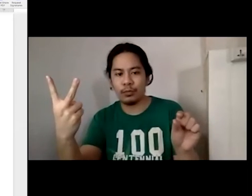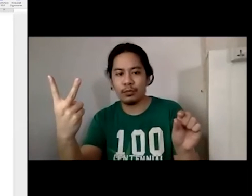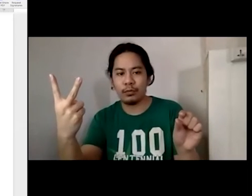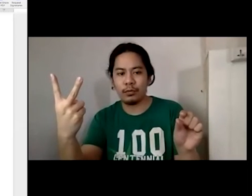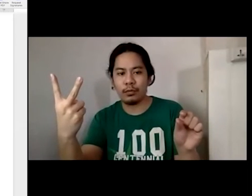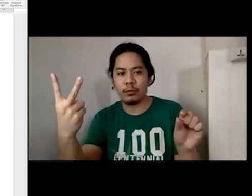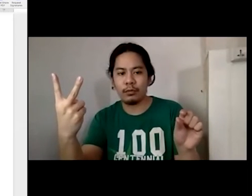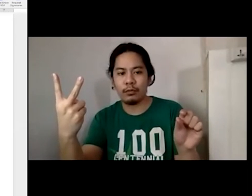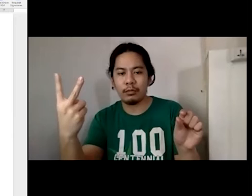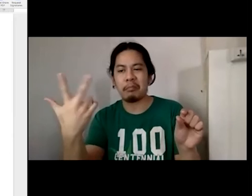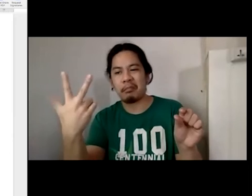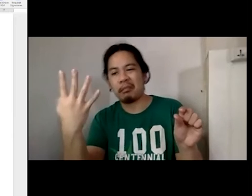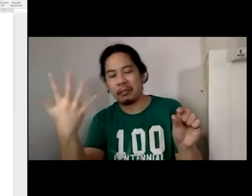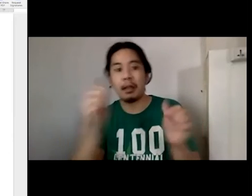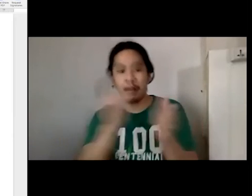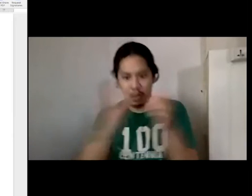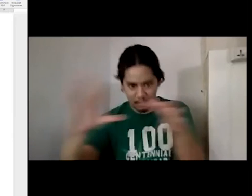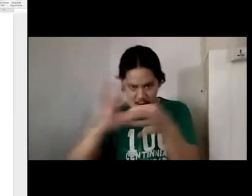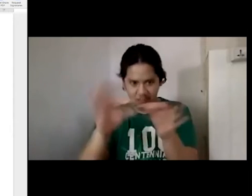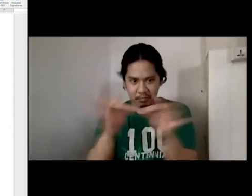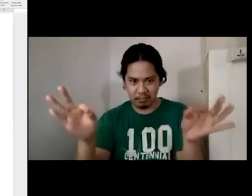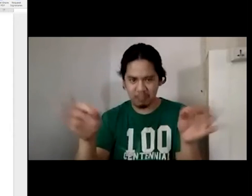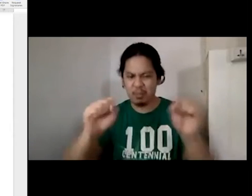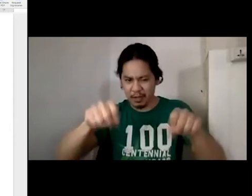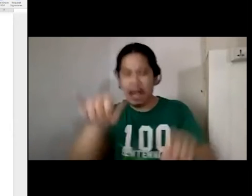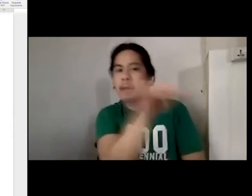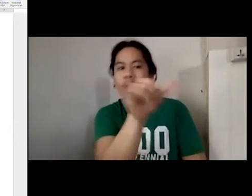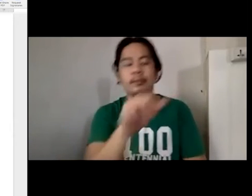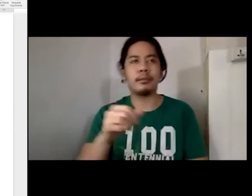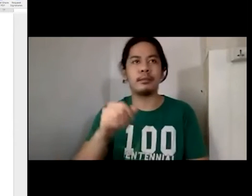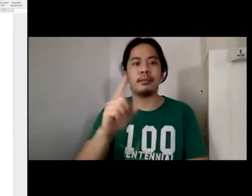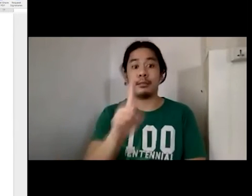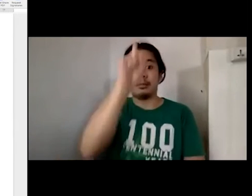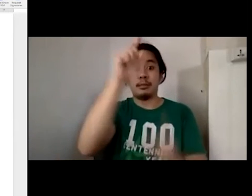that we used before, like with stick,